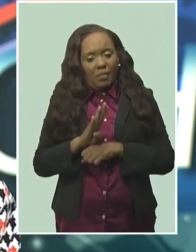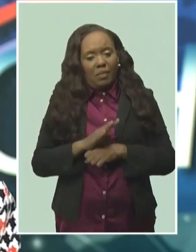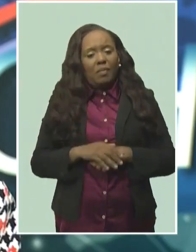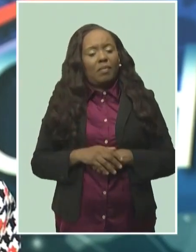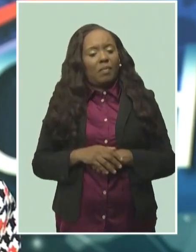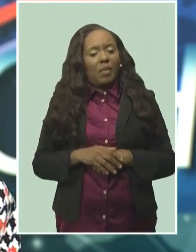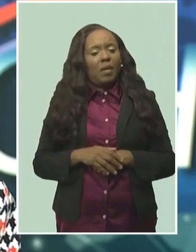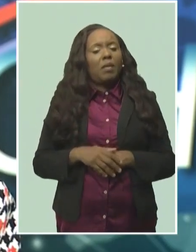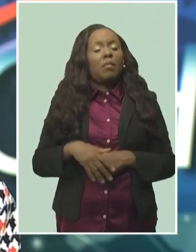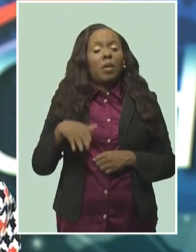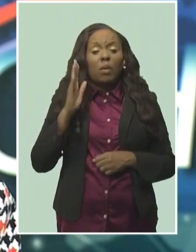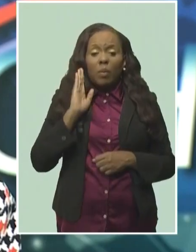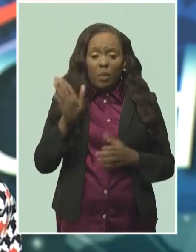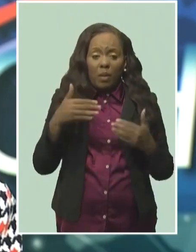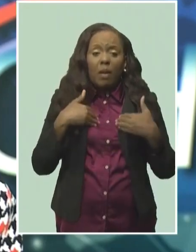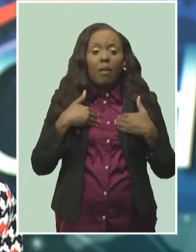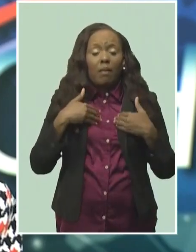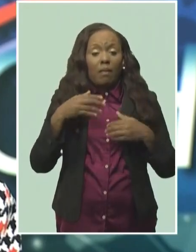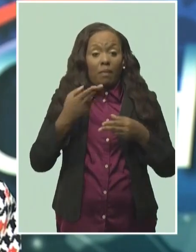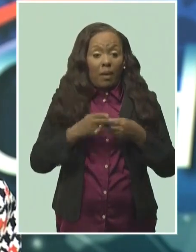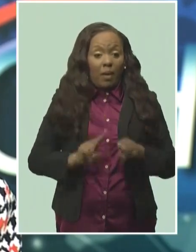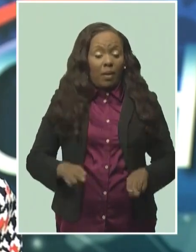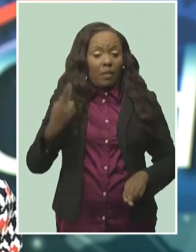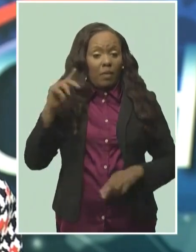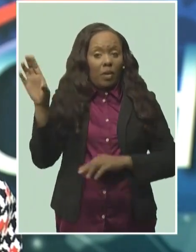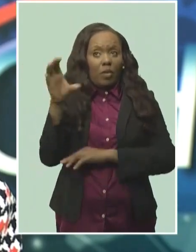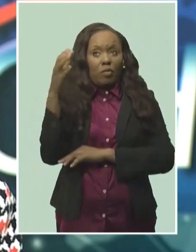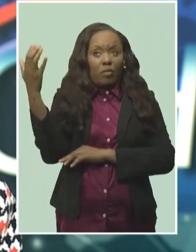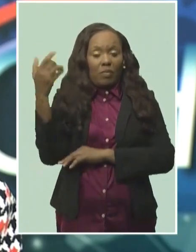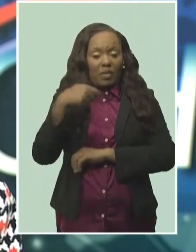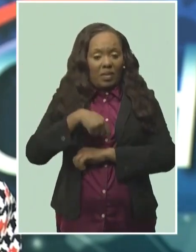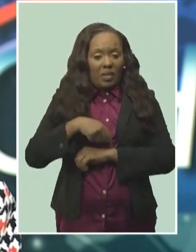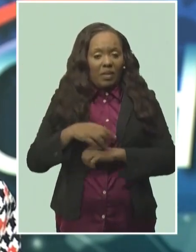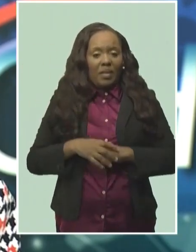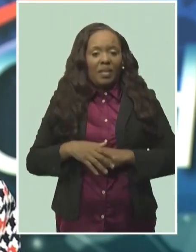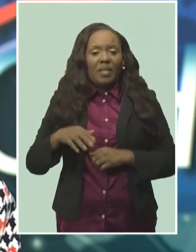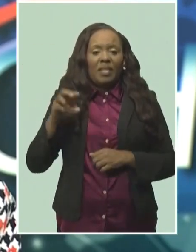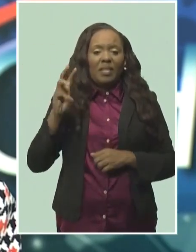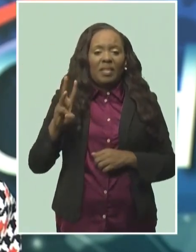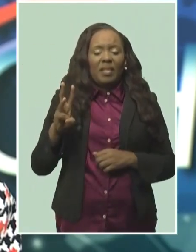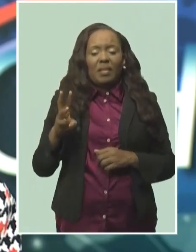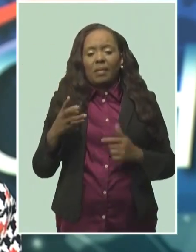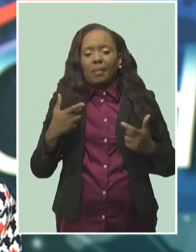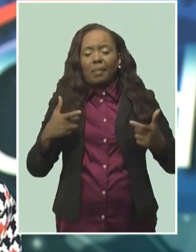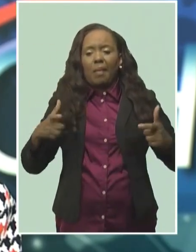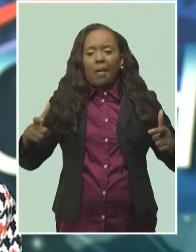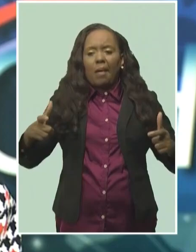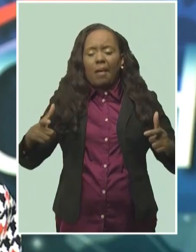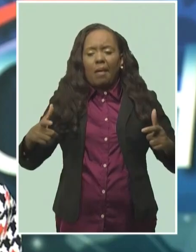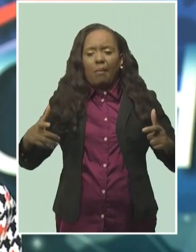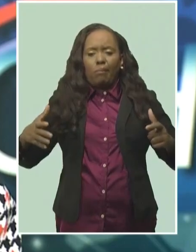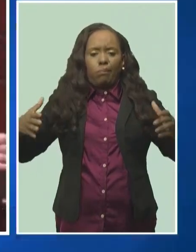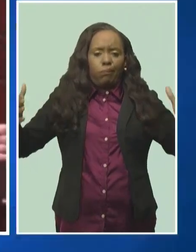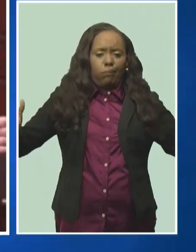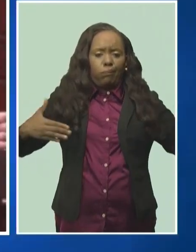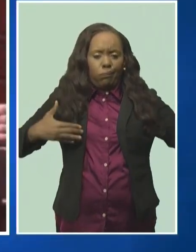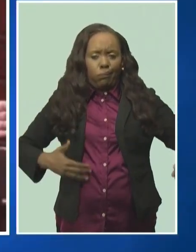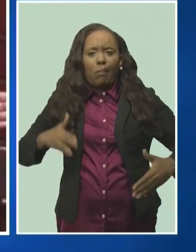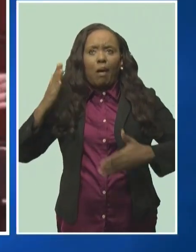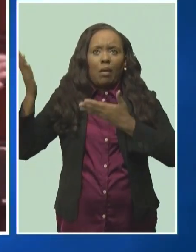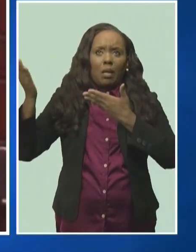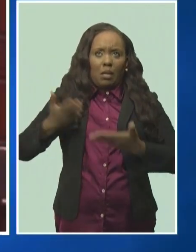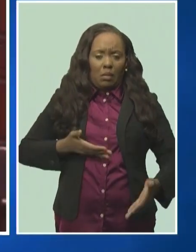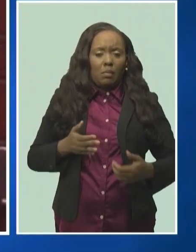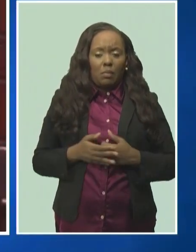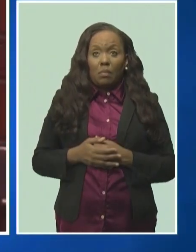over the availability for the festive holiday season. He says 6 containers are due on island. One of the